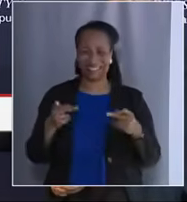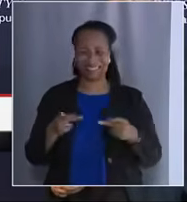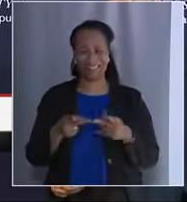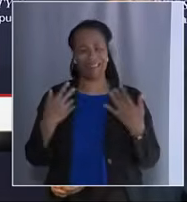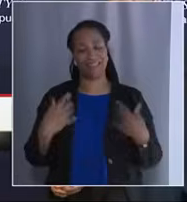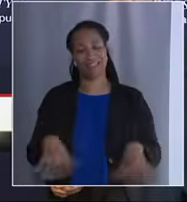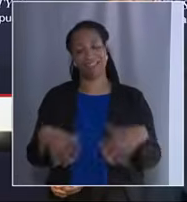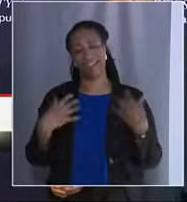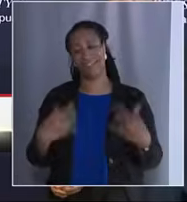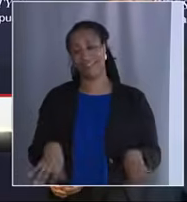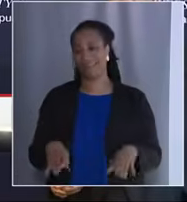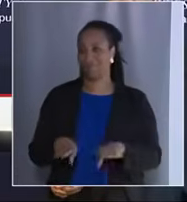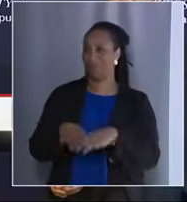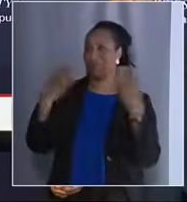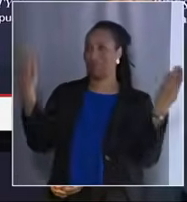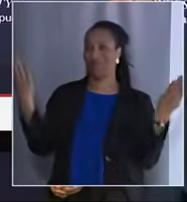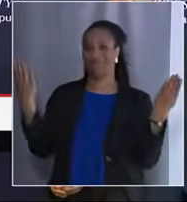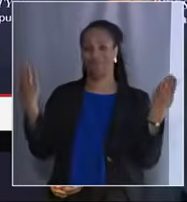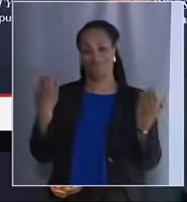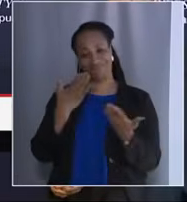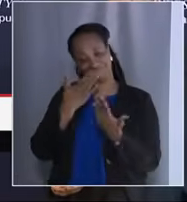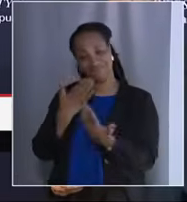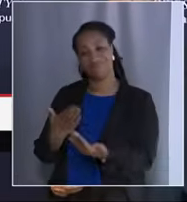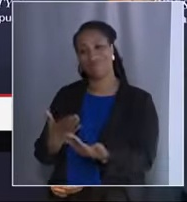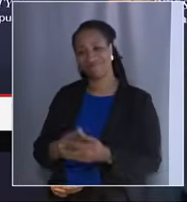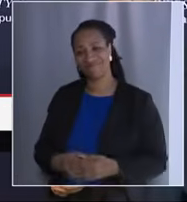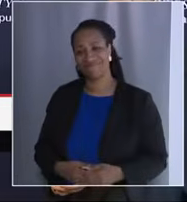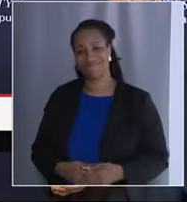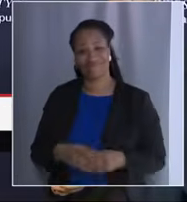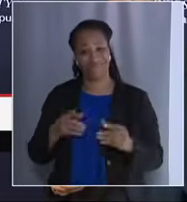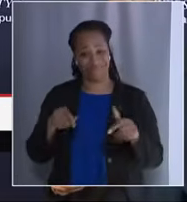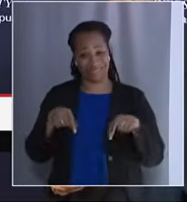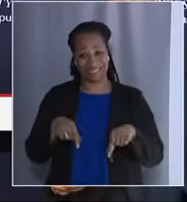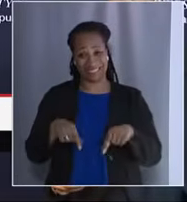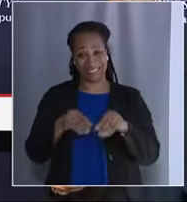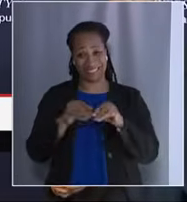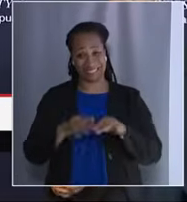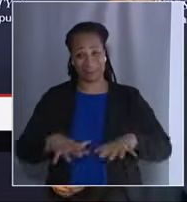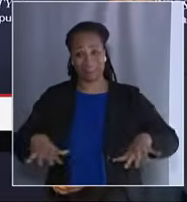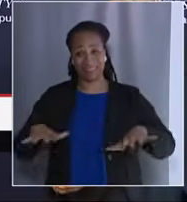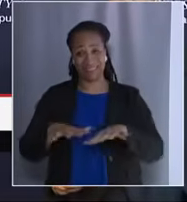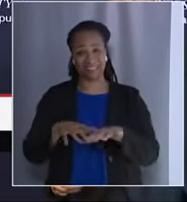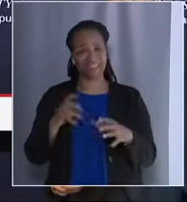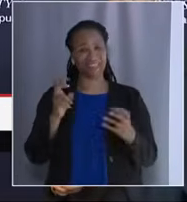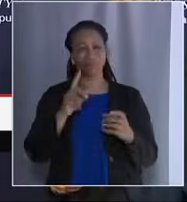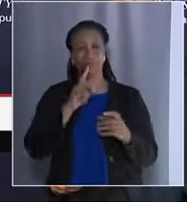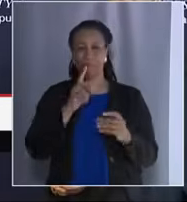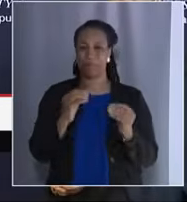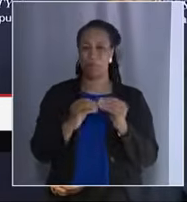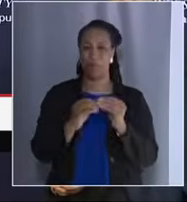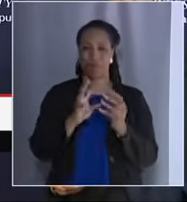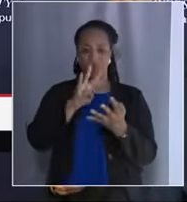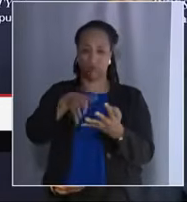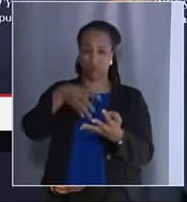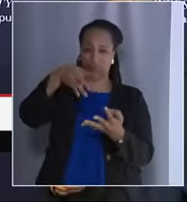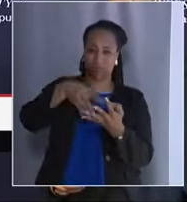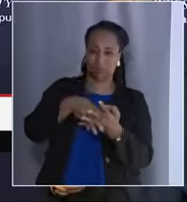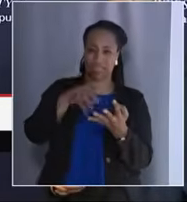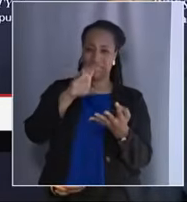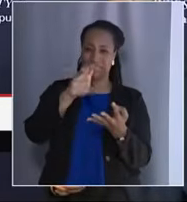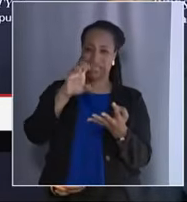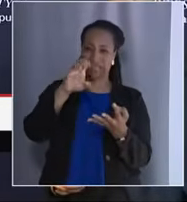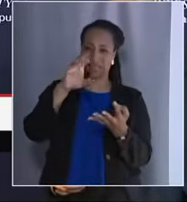Capitol campus is becoming an ecosystem. It's laying the foundation for the university to have what we